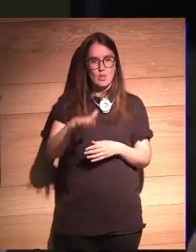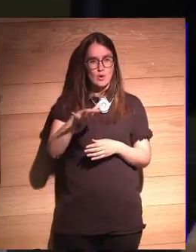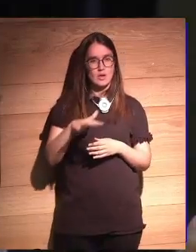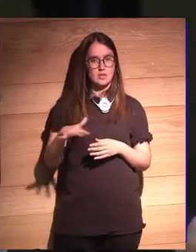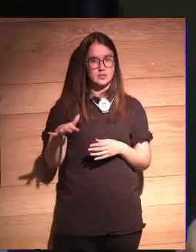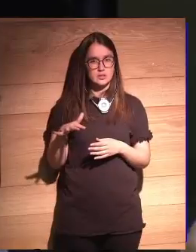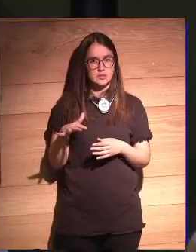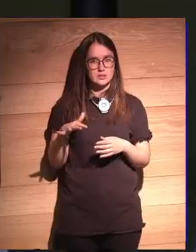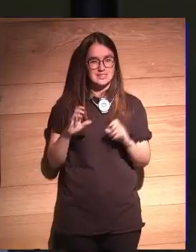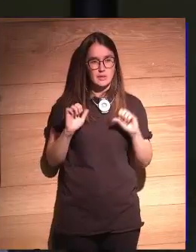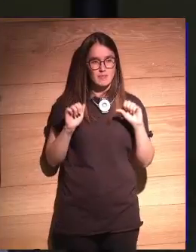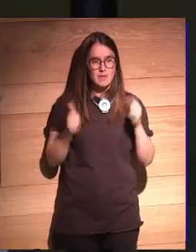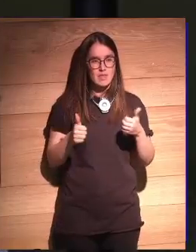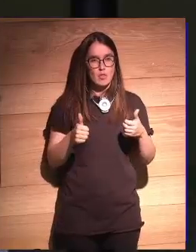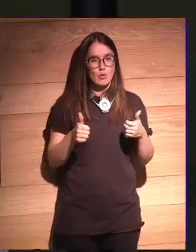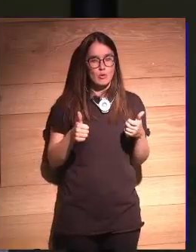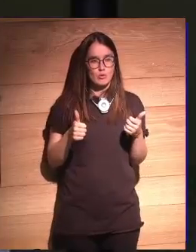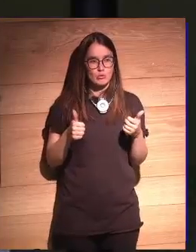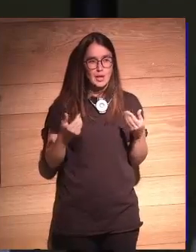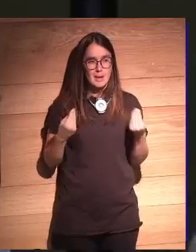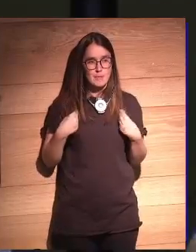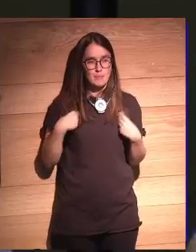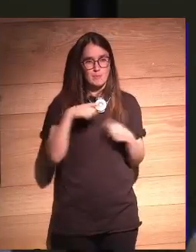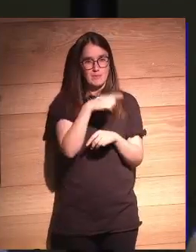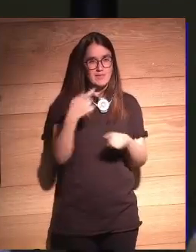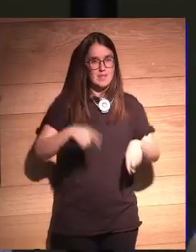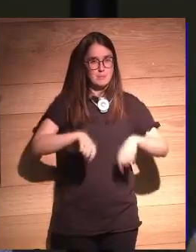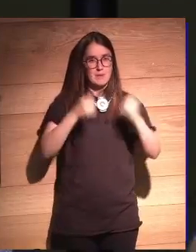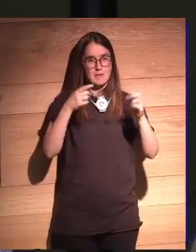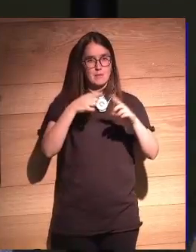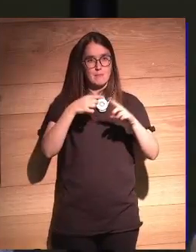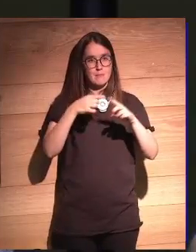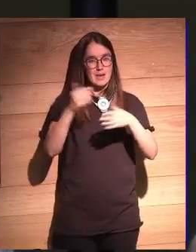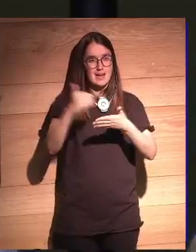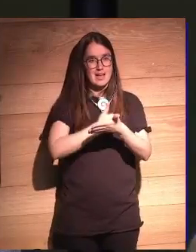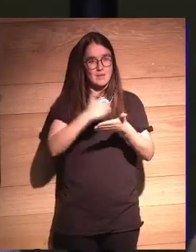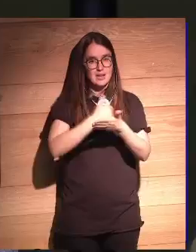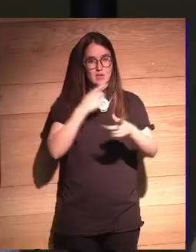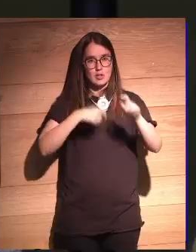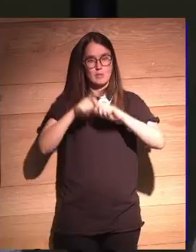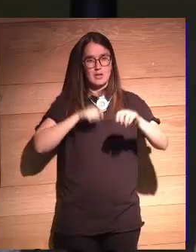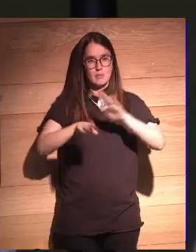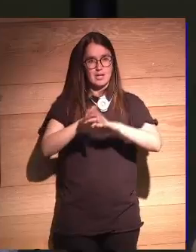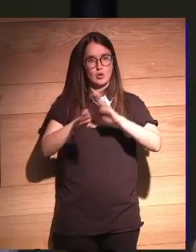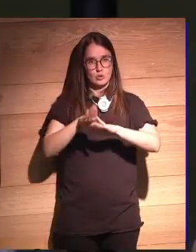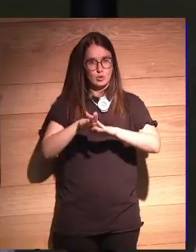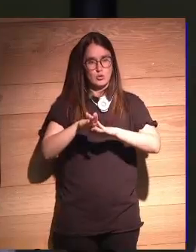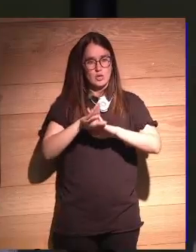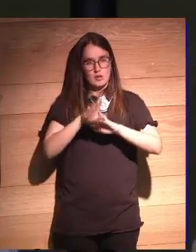started destroying housing in order to maintain the profitability of housing markets. I mean, in many countries,